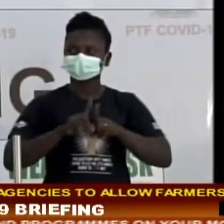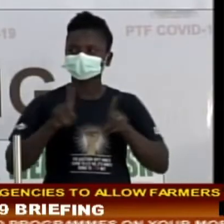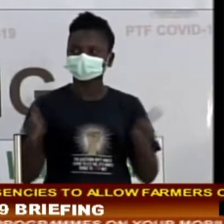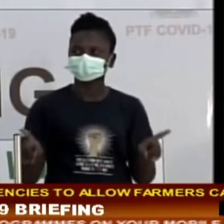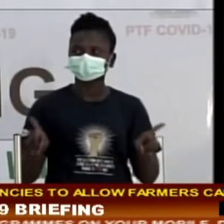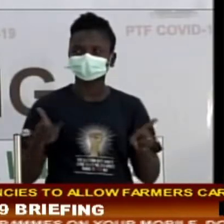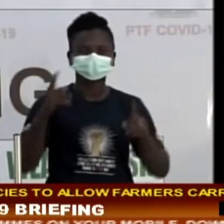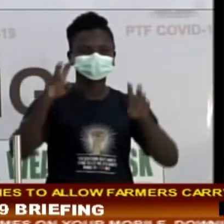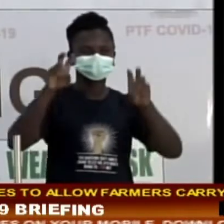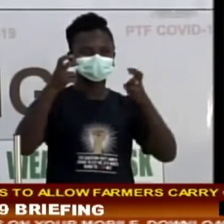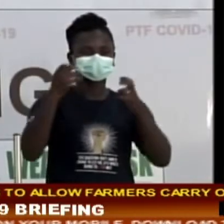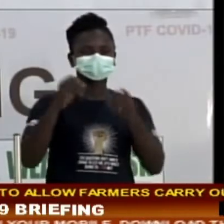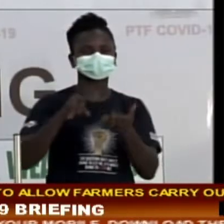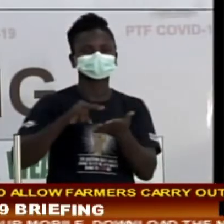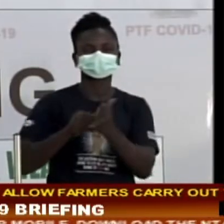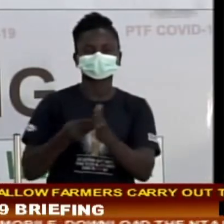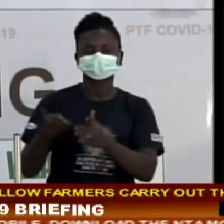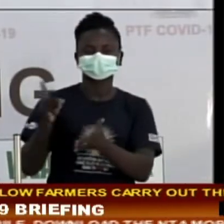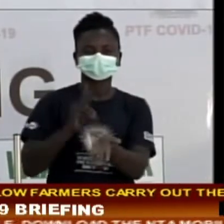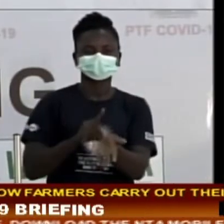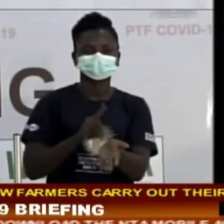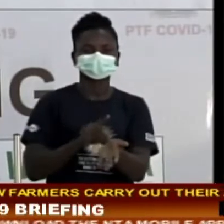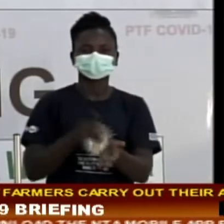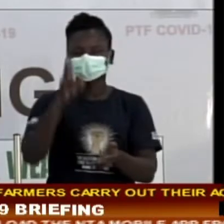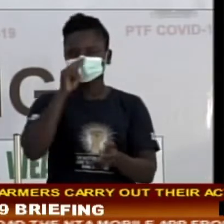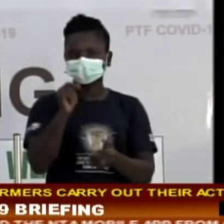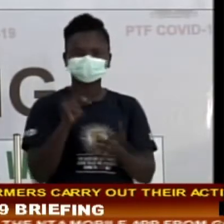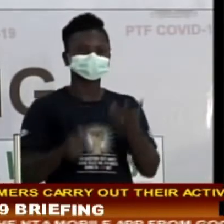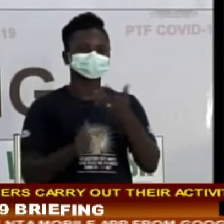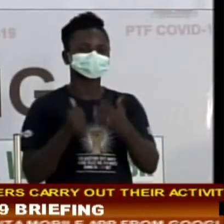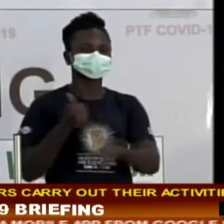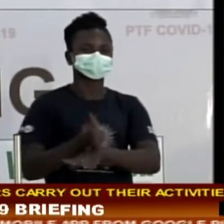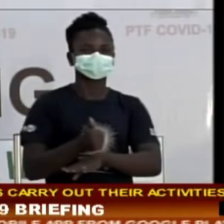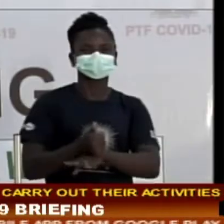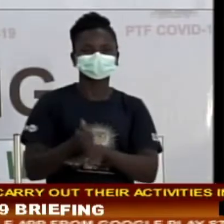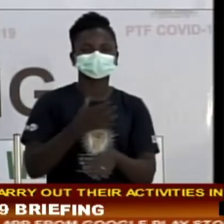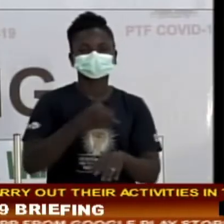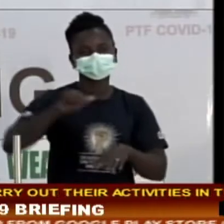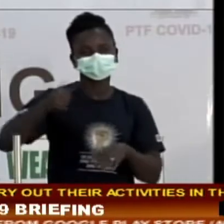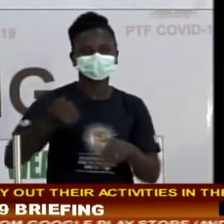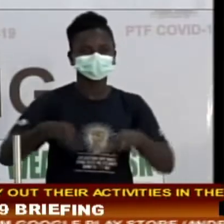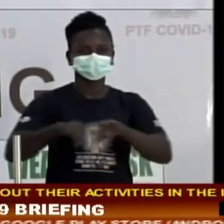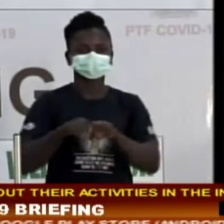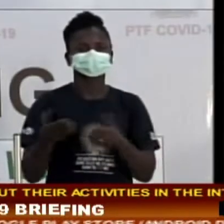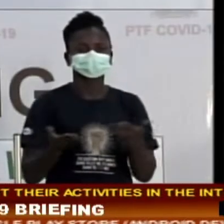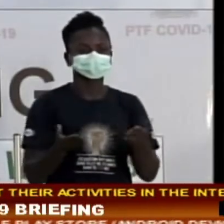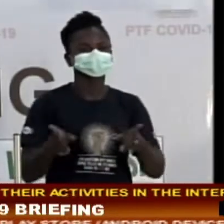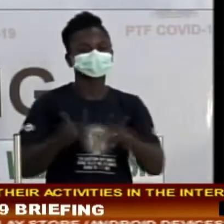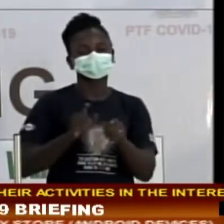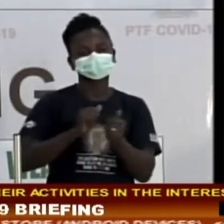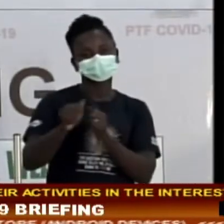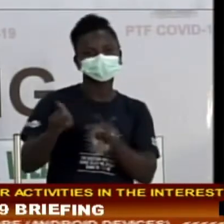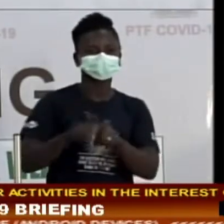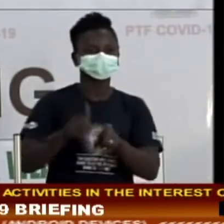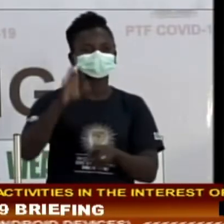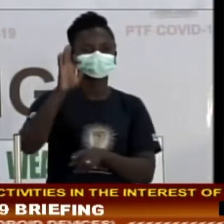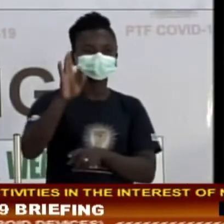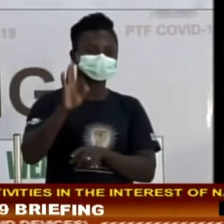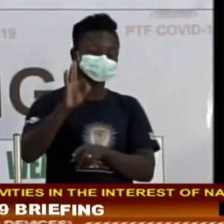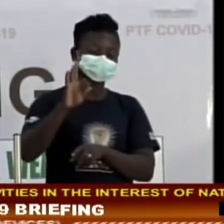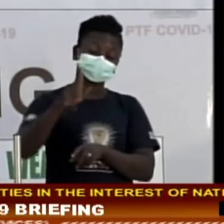medical doctors uh being harassed and other essential services so as far as the PTF is concerned our